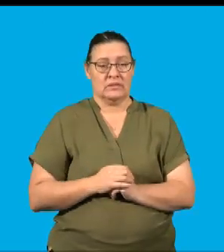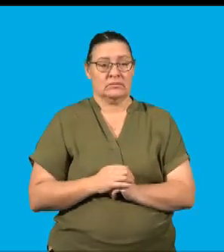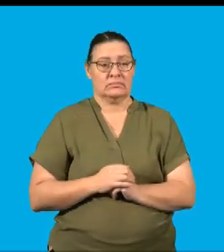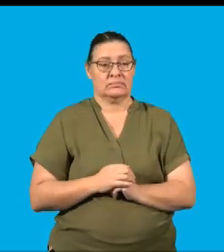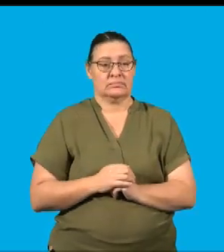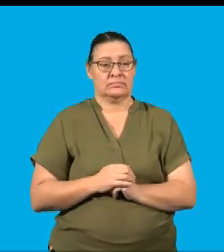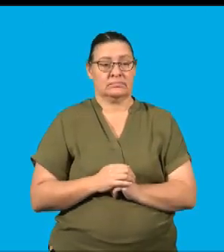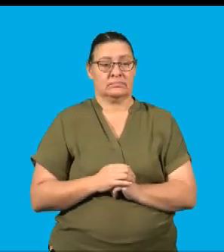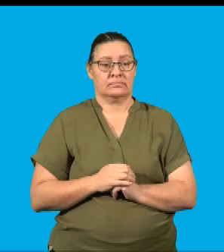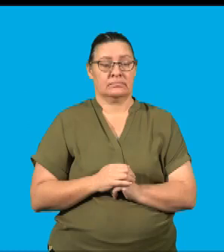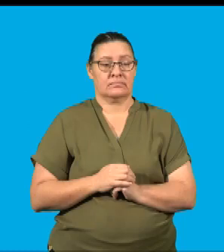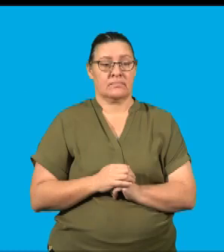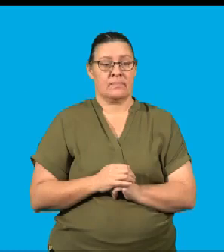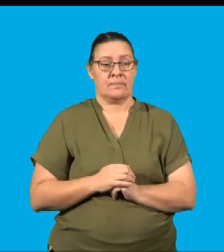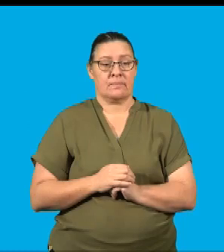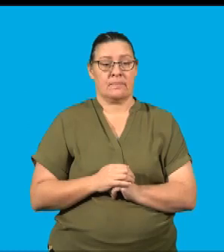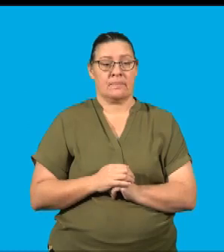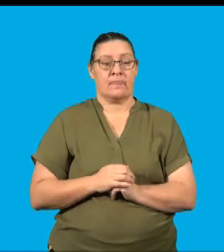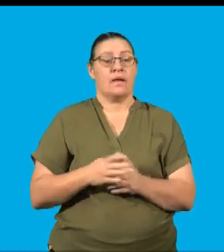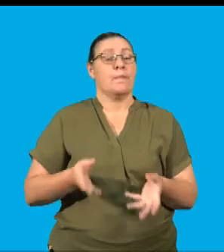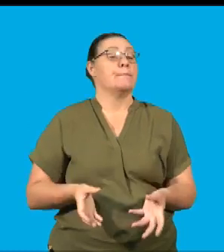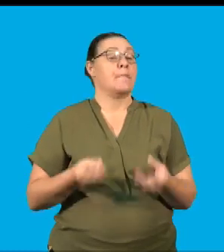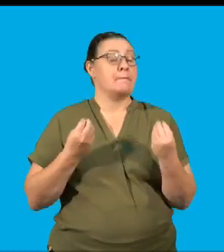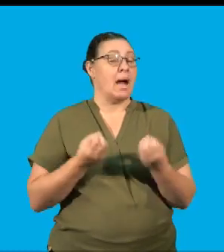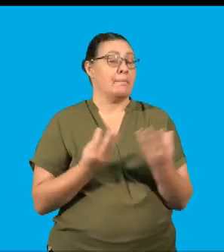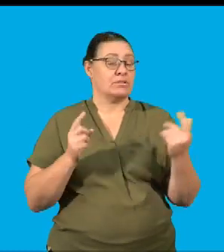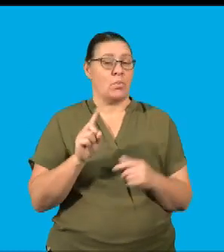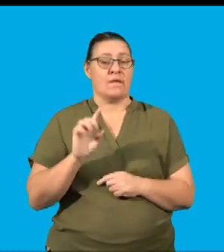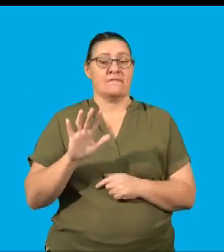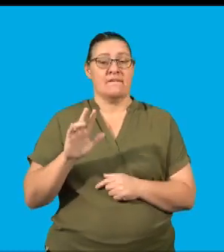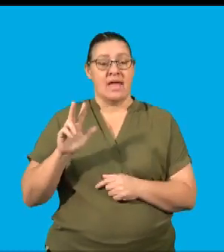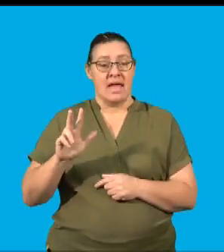plus 182 and divide by 2 to get